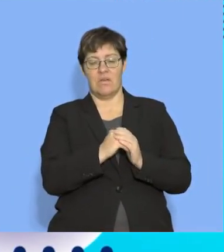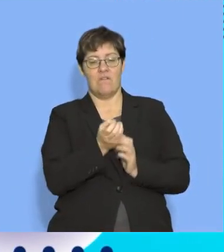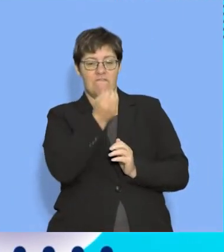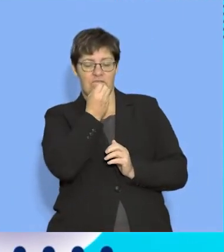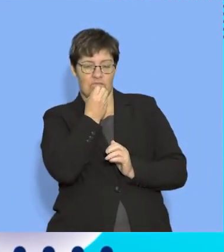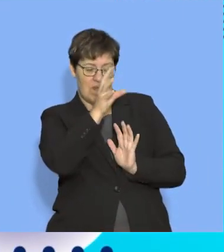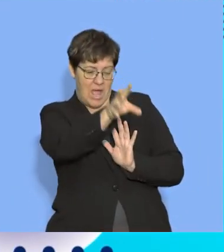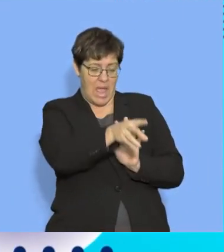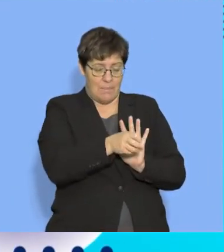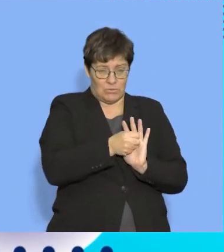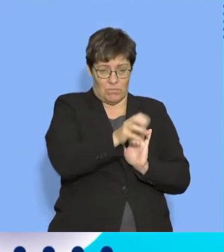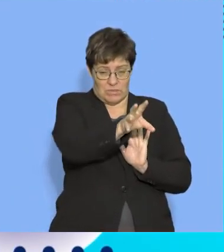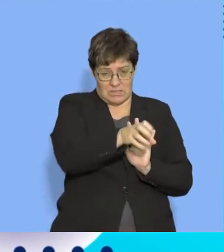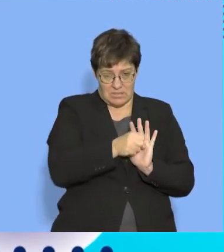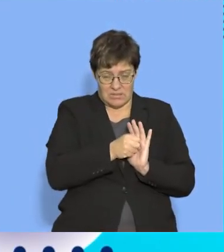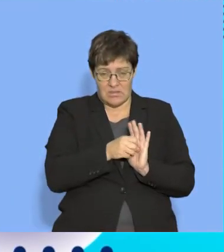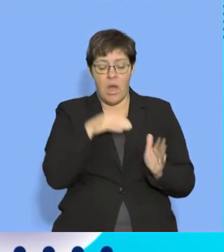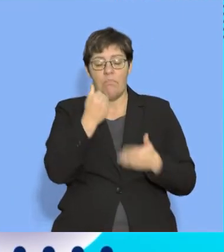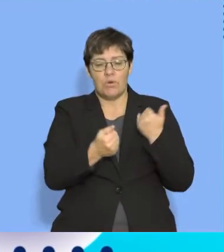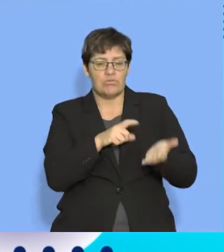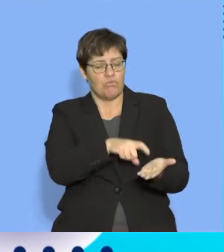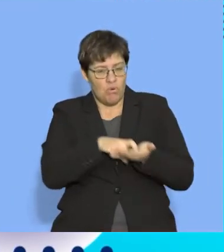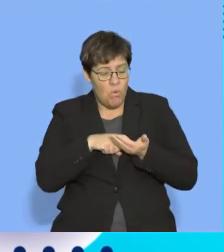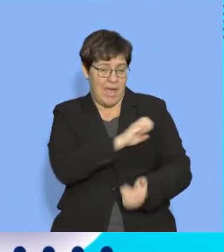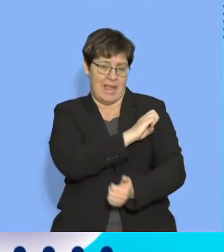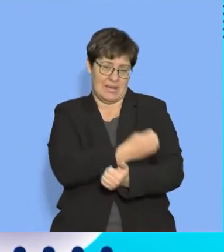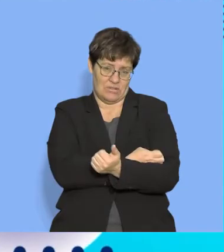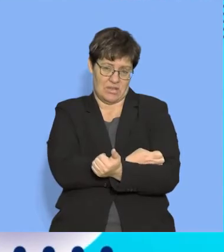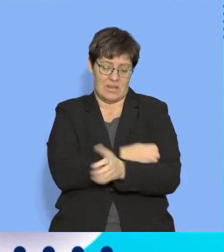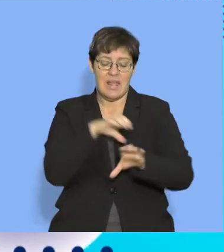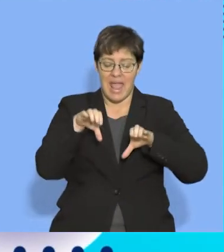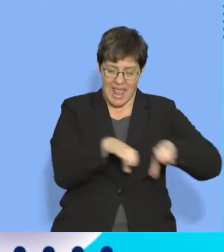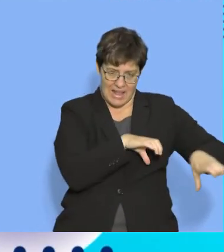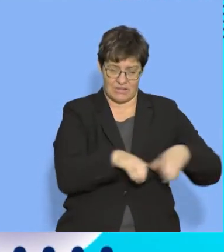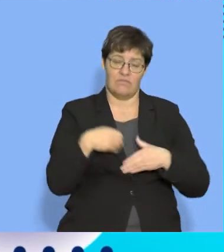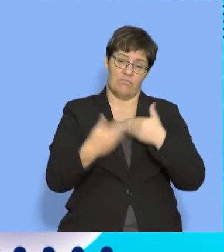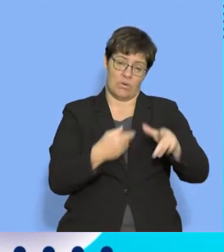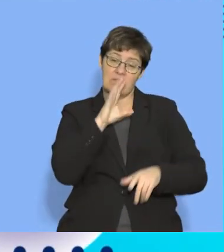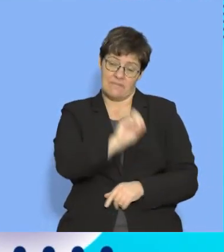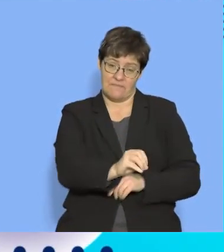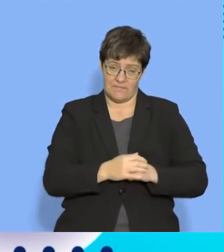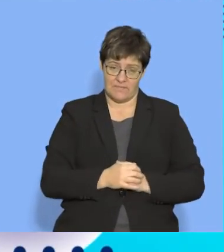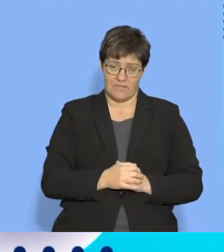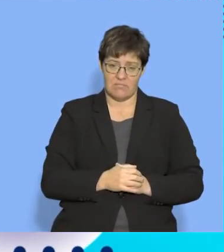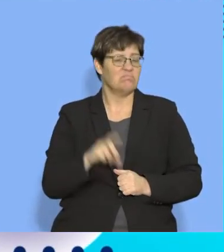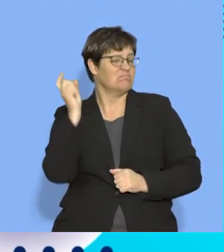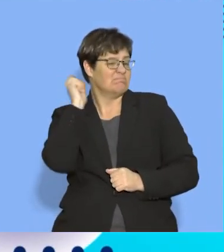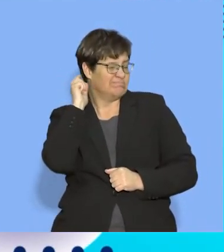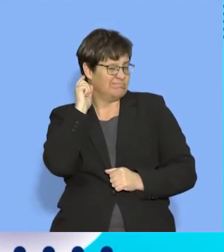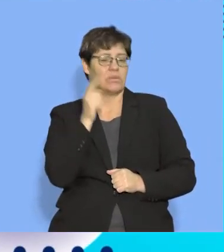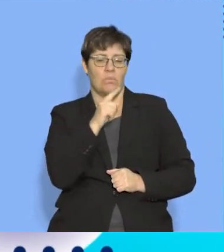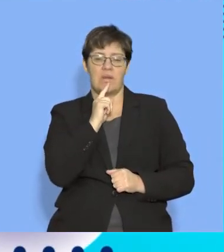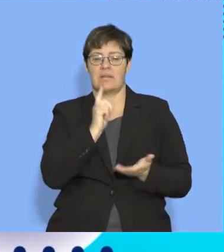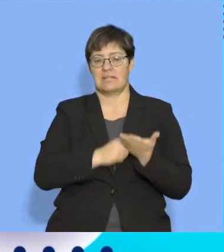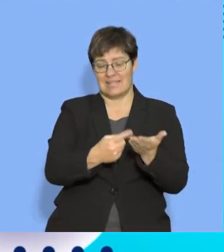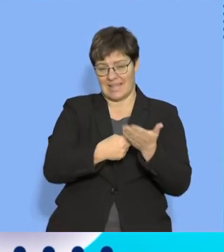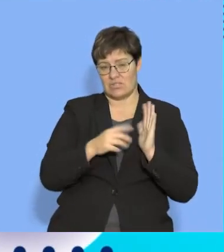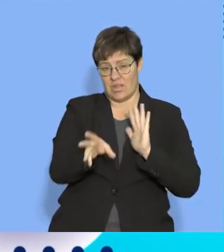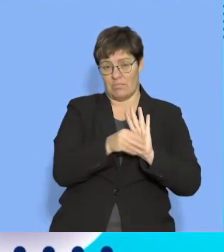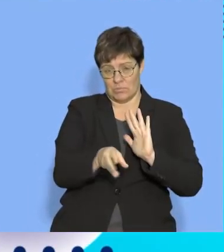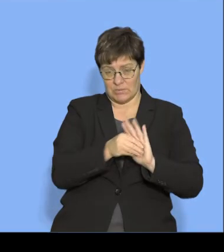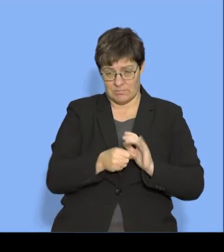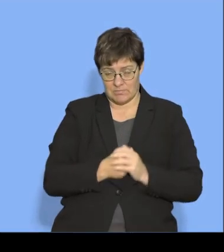absorption. So many of these processes require energy and is an active process. So let's try and consider that when we talk about the